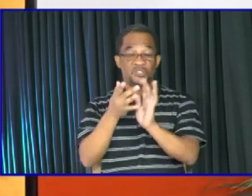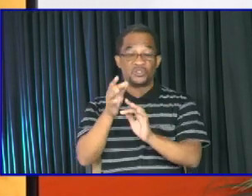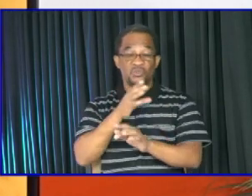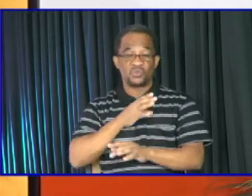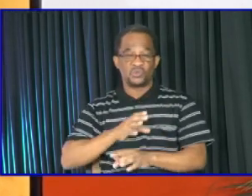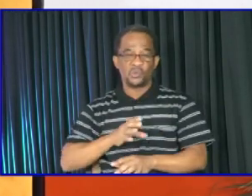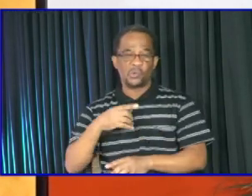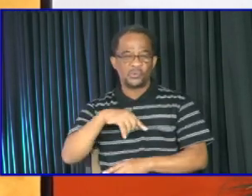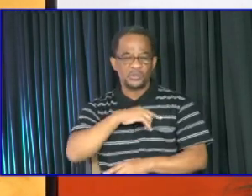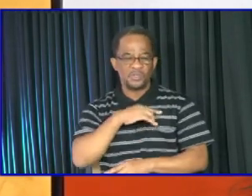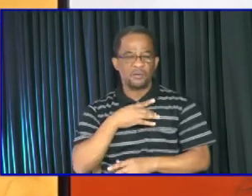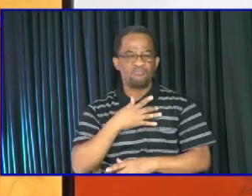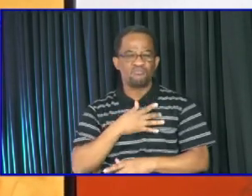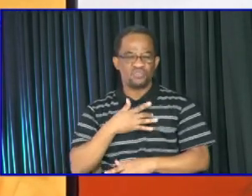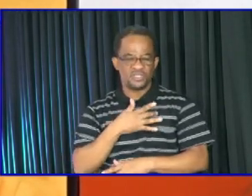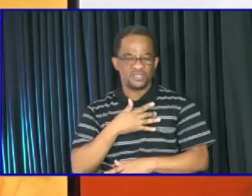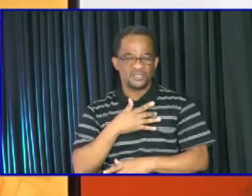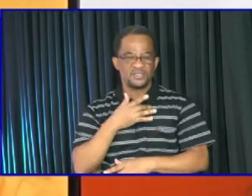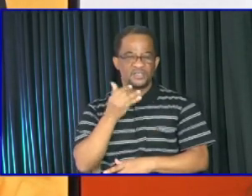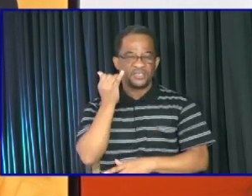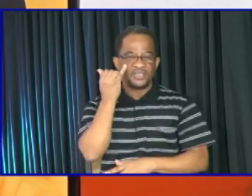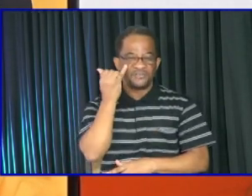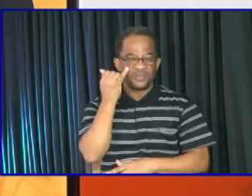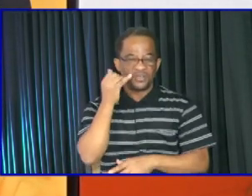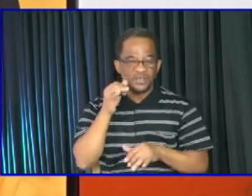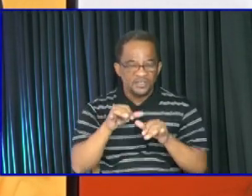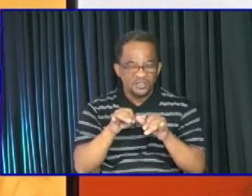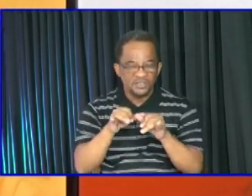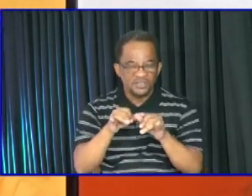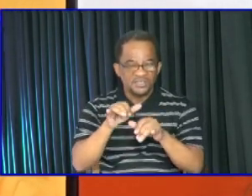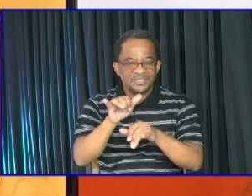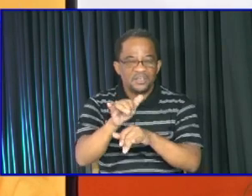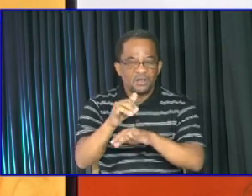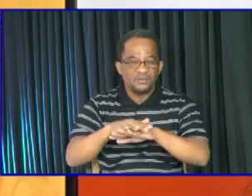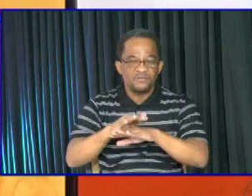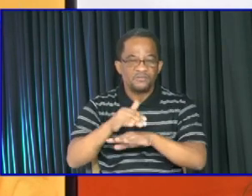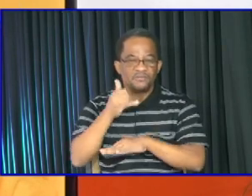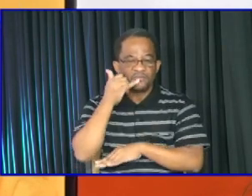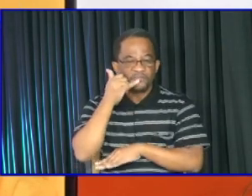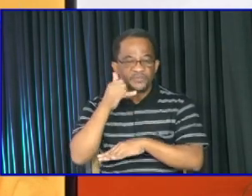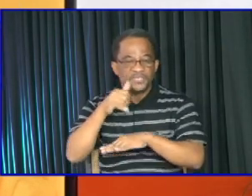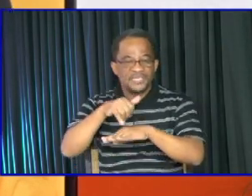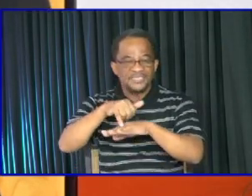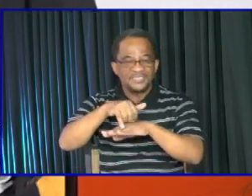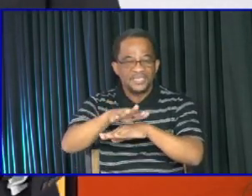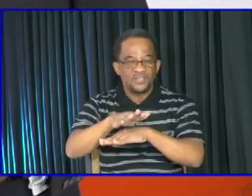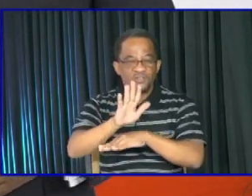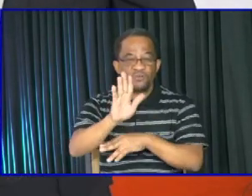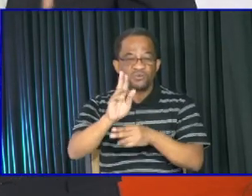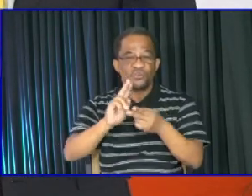would appreciate, Lisa, if you're still online, that you will send your contact details to our teams.